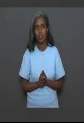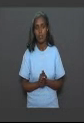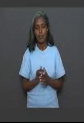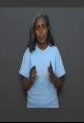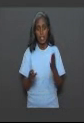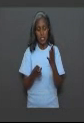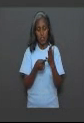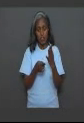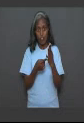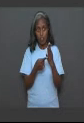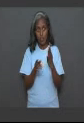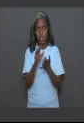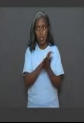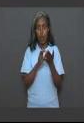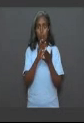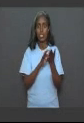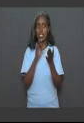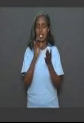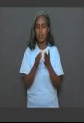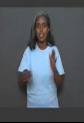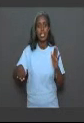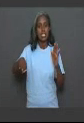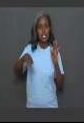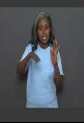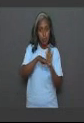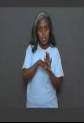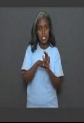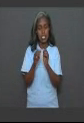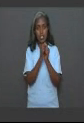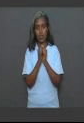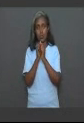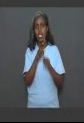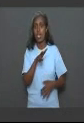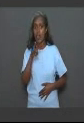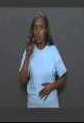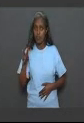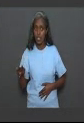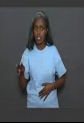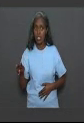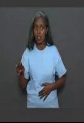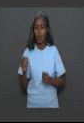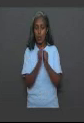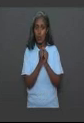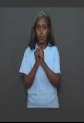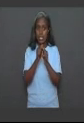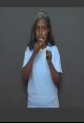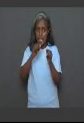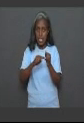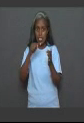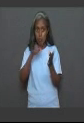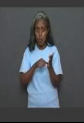The fourth complex number is represented with a vector with end